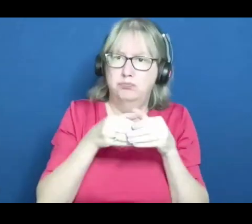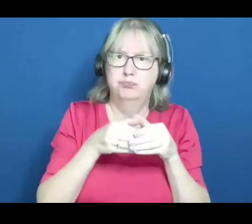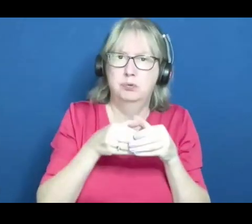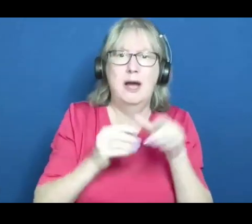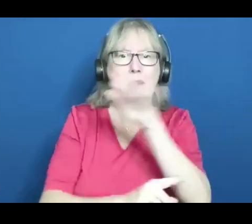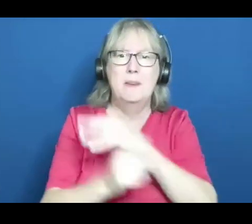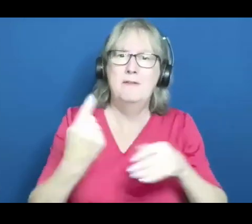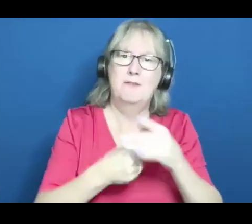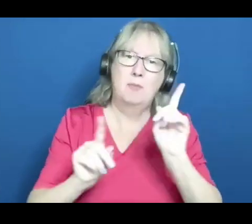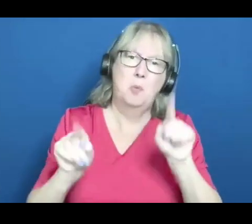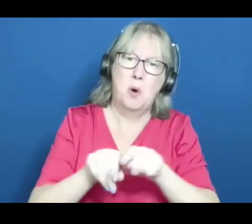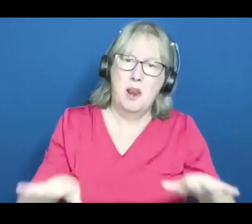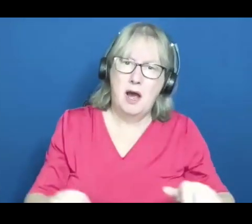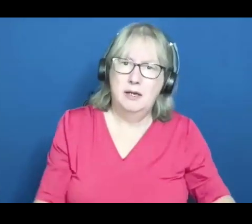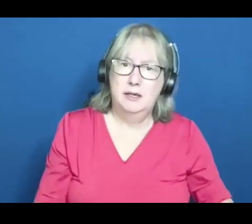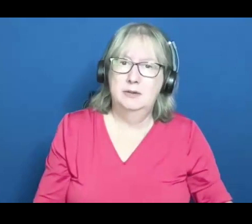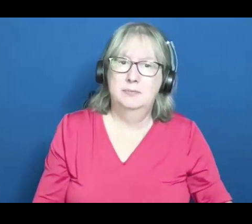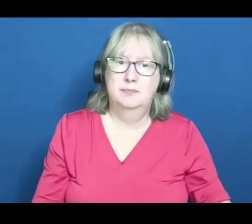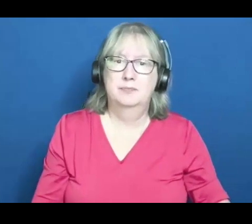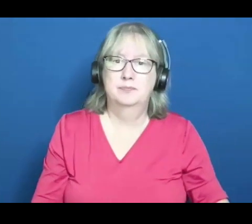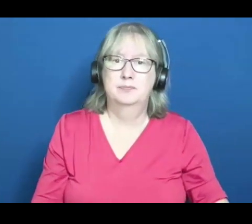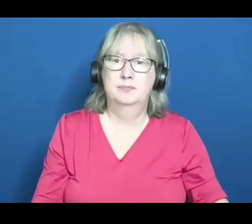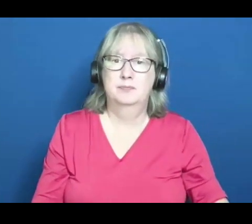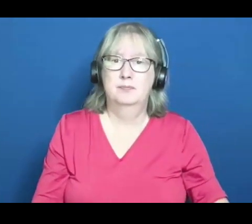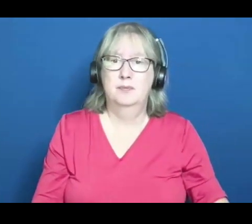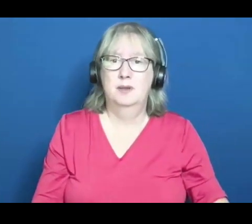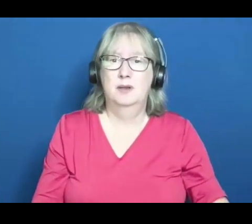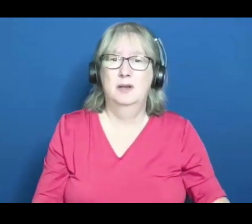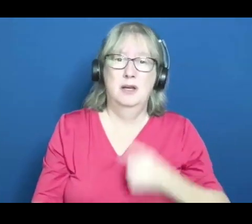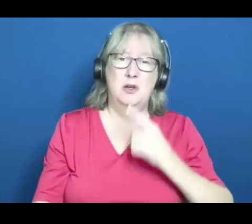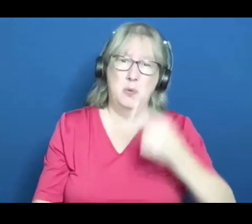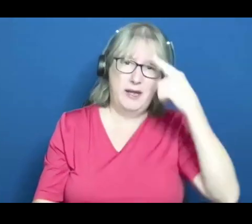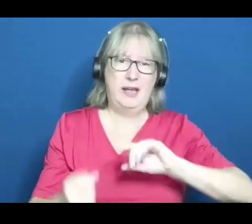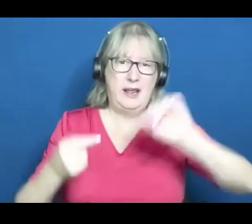environments. It's not too onerous a list of what we need